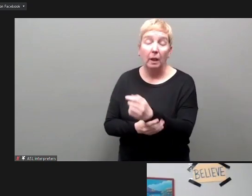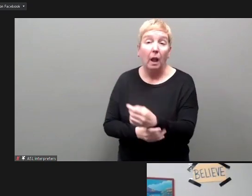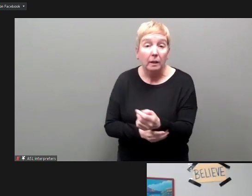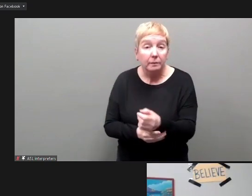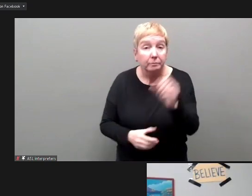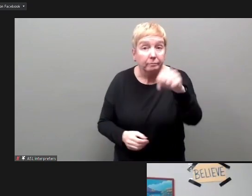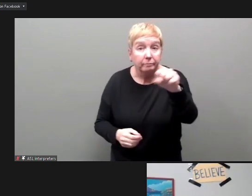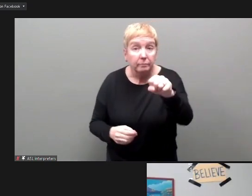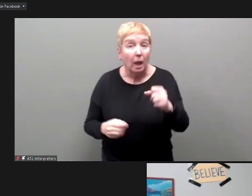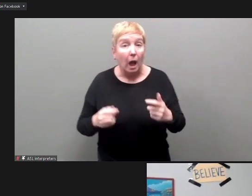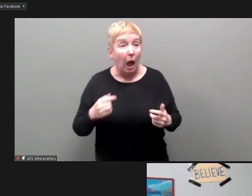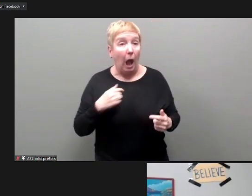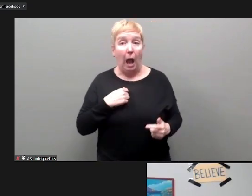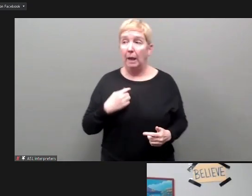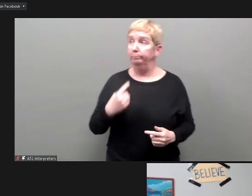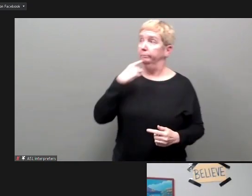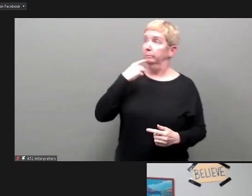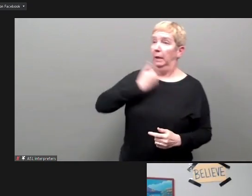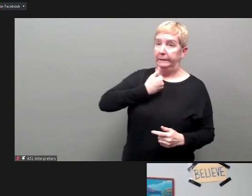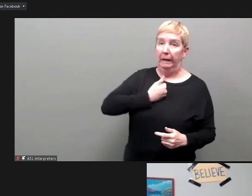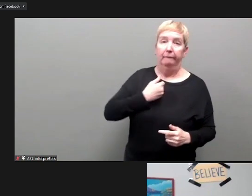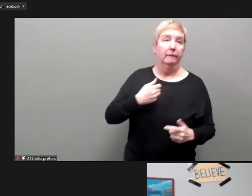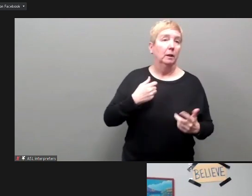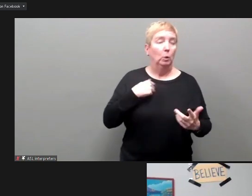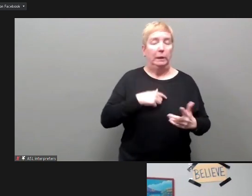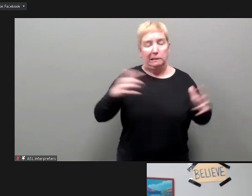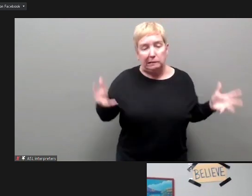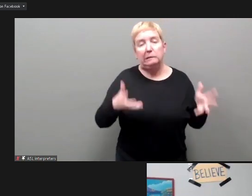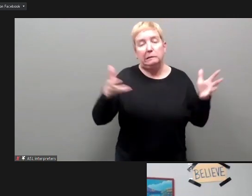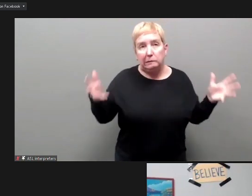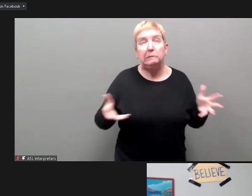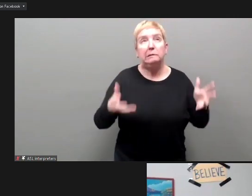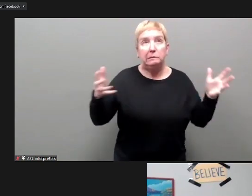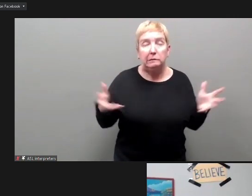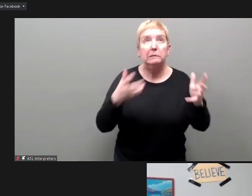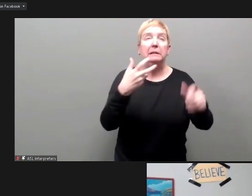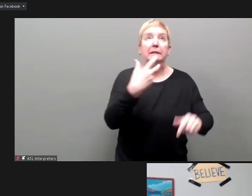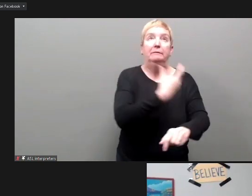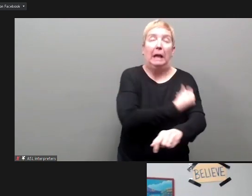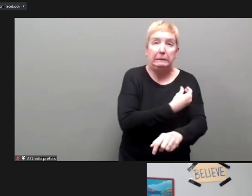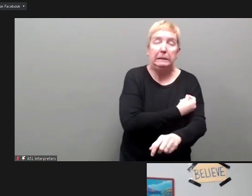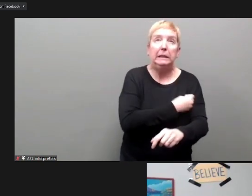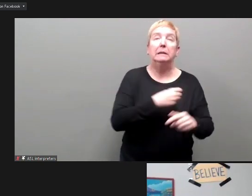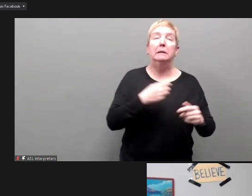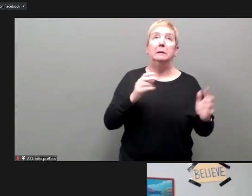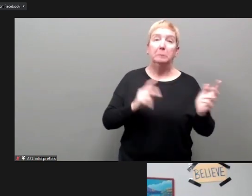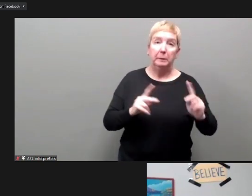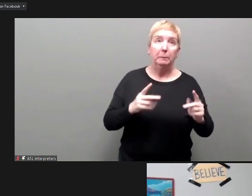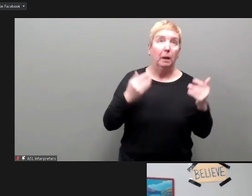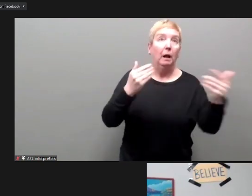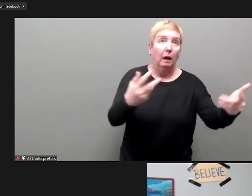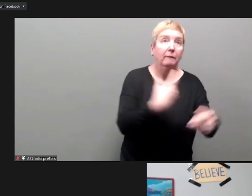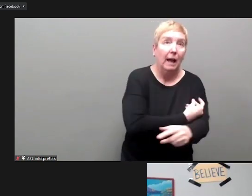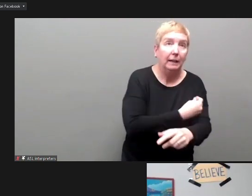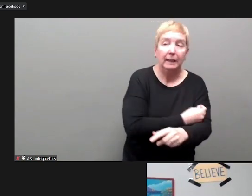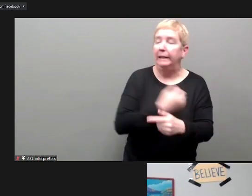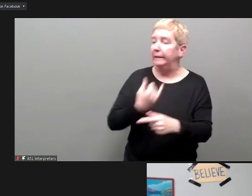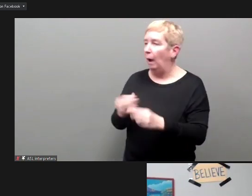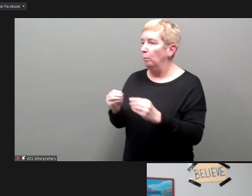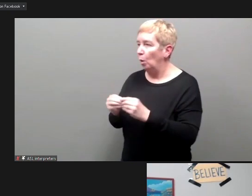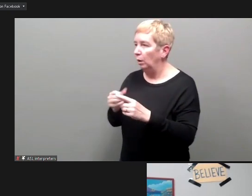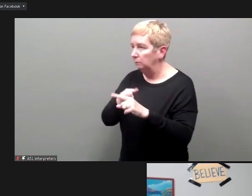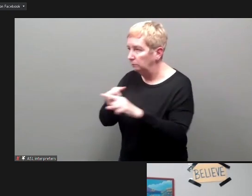getting everyone boosted and seeing vaccinated people get cases, and more of the cases is frustrating to us